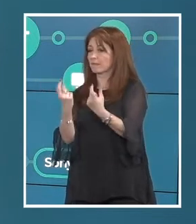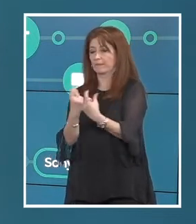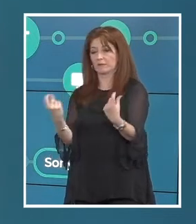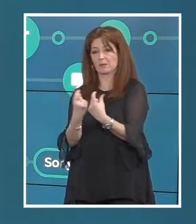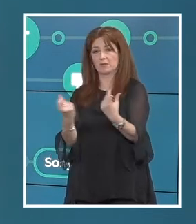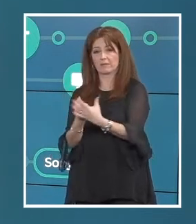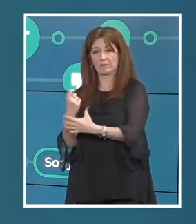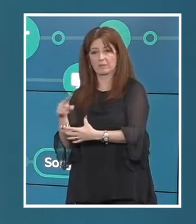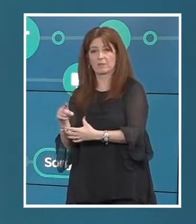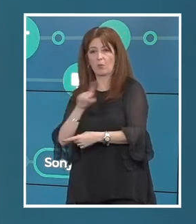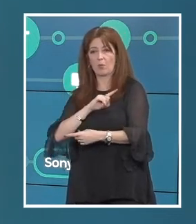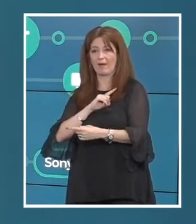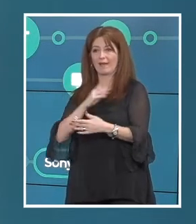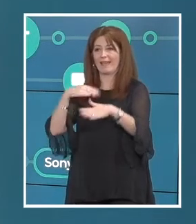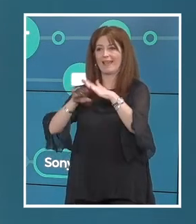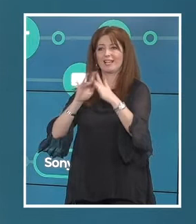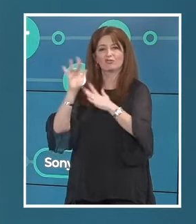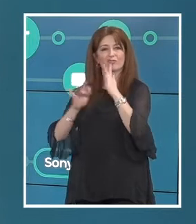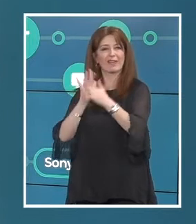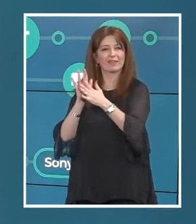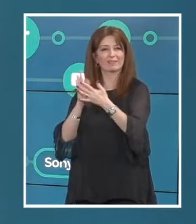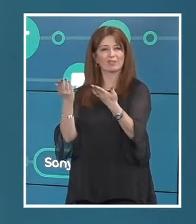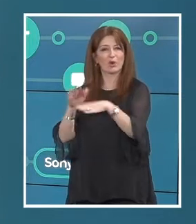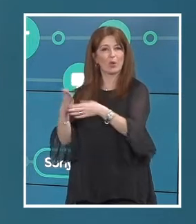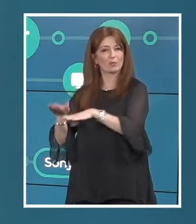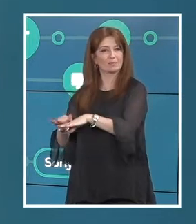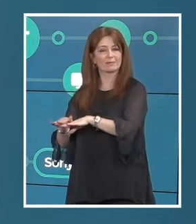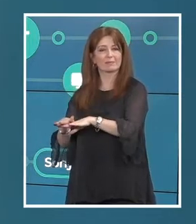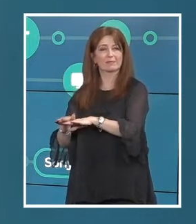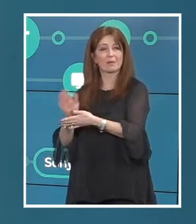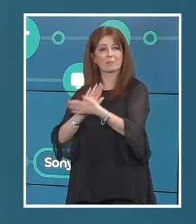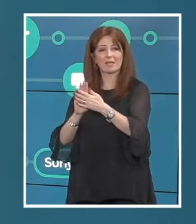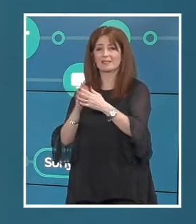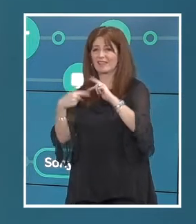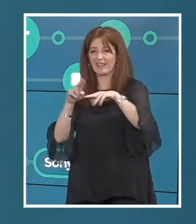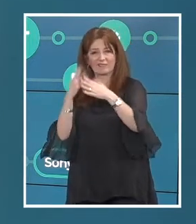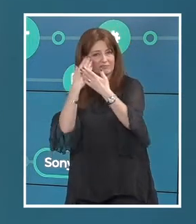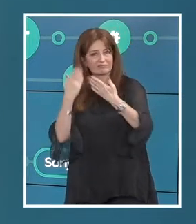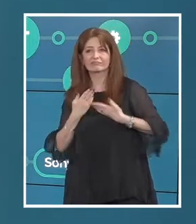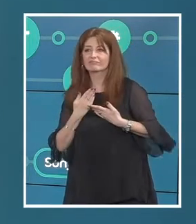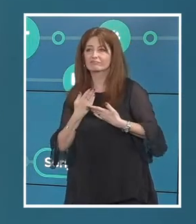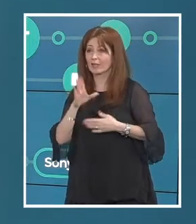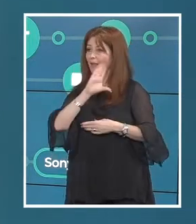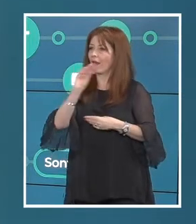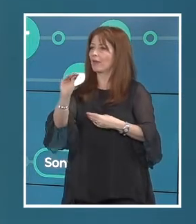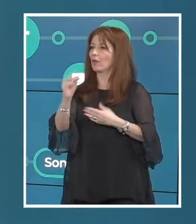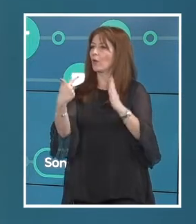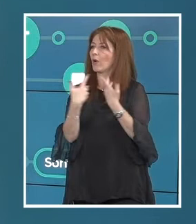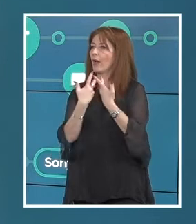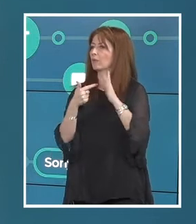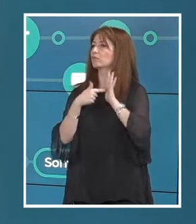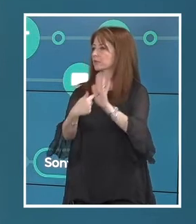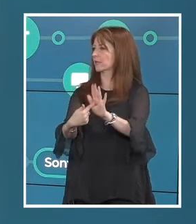they're closed captions. So it's just to let people know that they are there, whether or not they're familiar with how we present that video. So